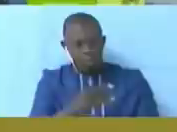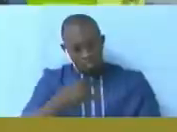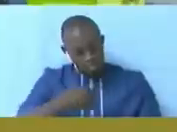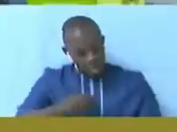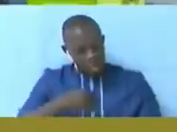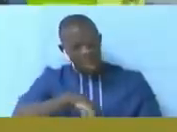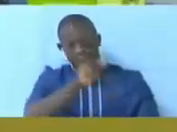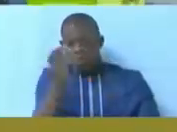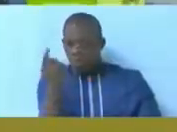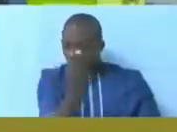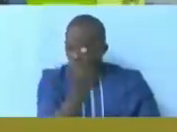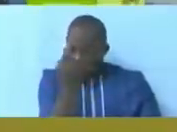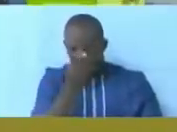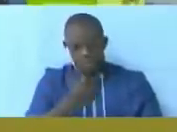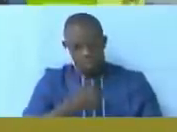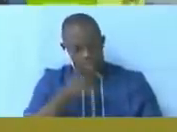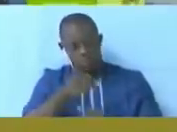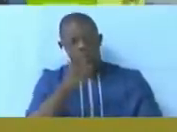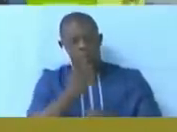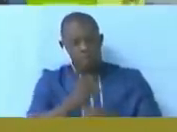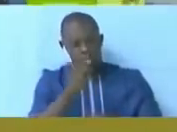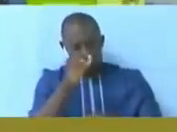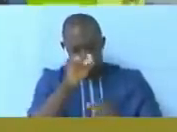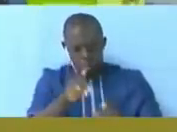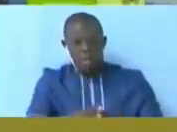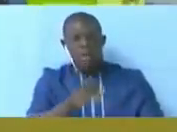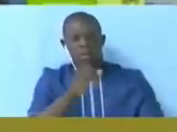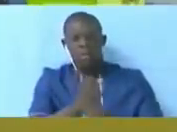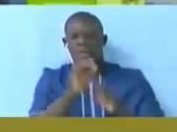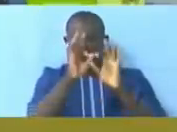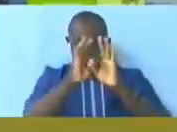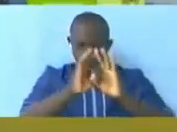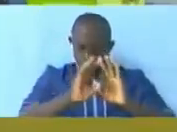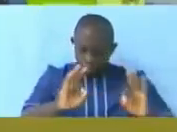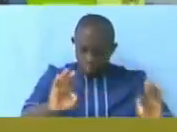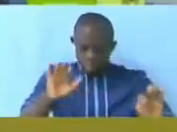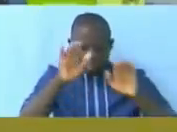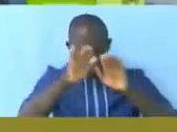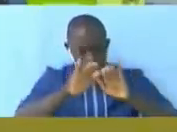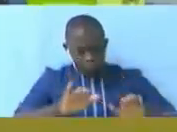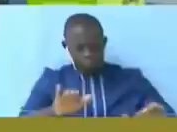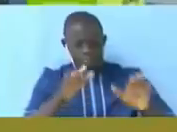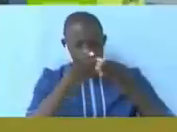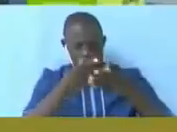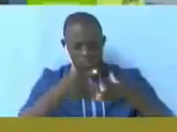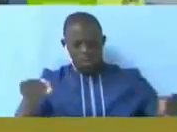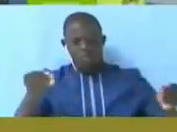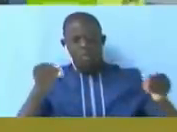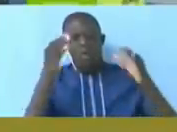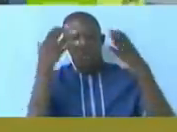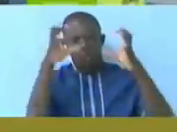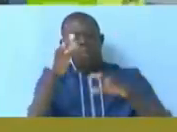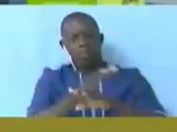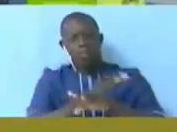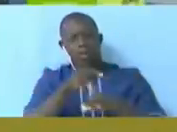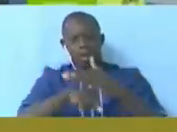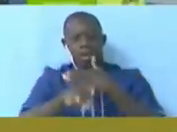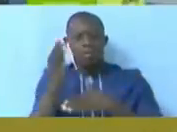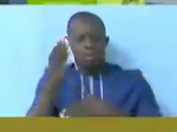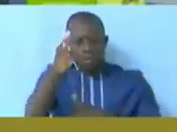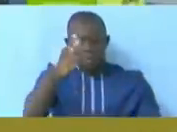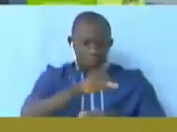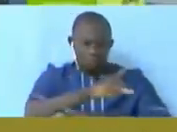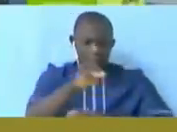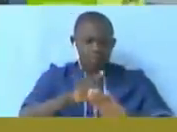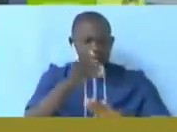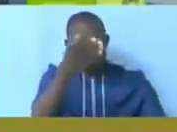stabilize the place. Usman fanambalanda akontelamu nteddam manne fanamu modi men sitano je ka kata ka kolu